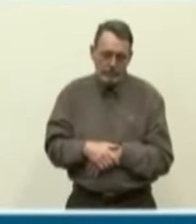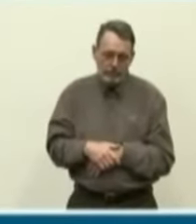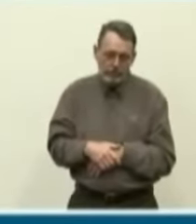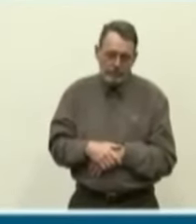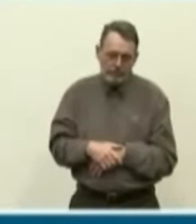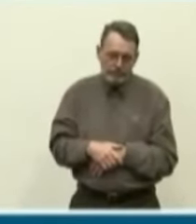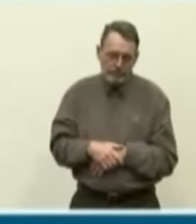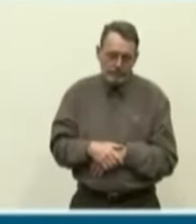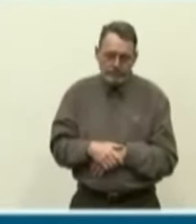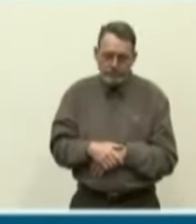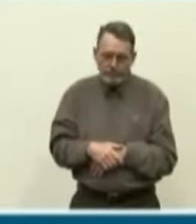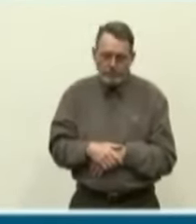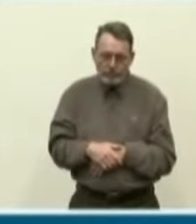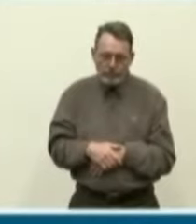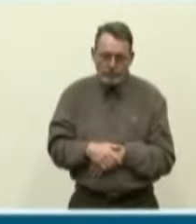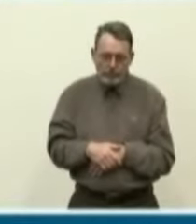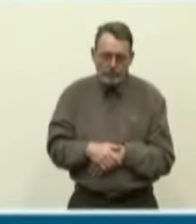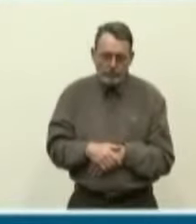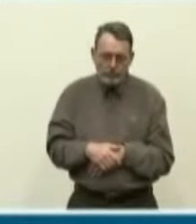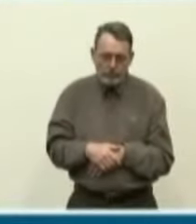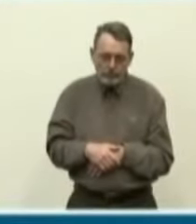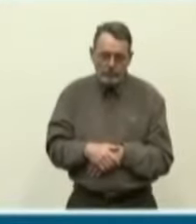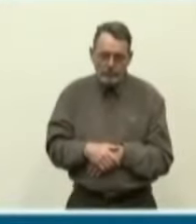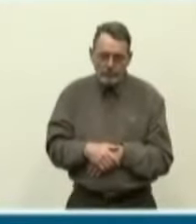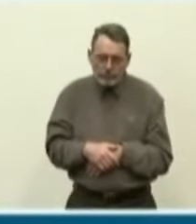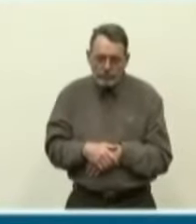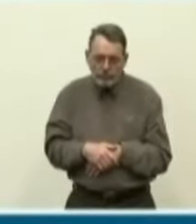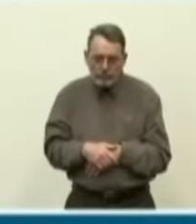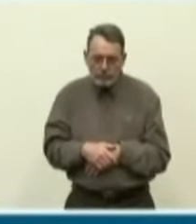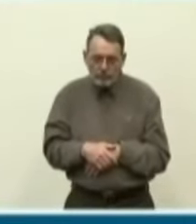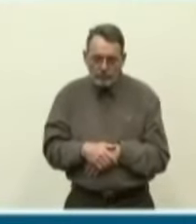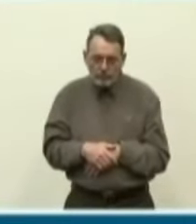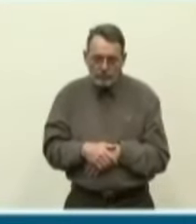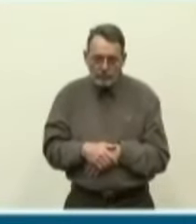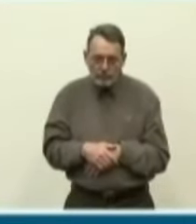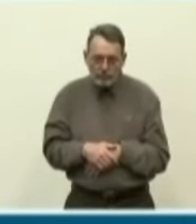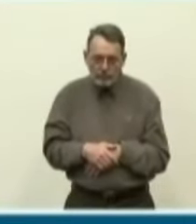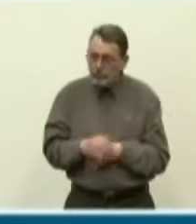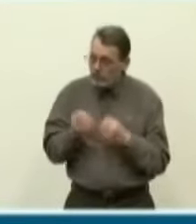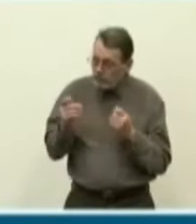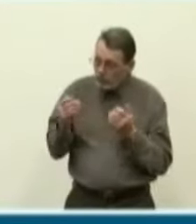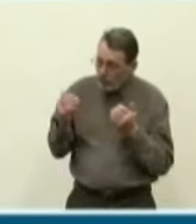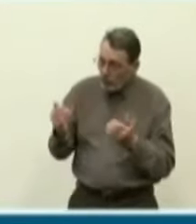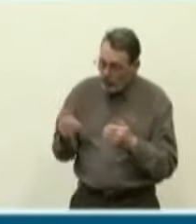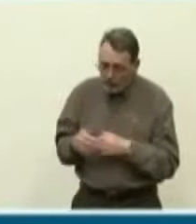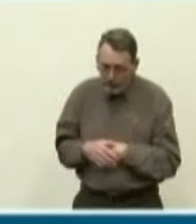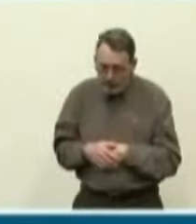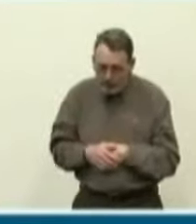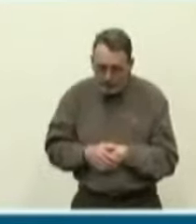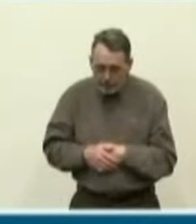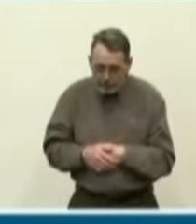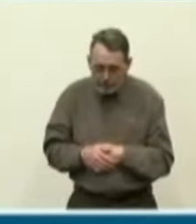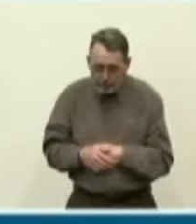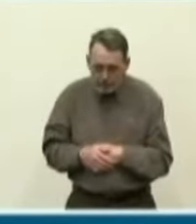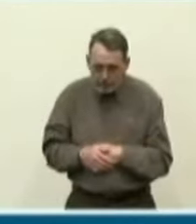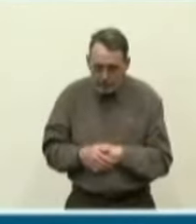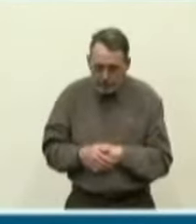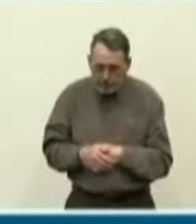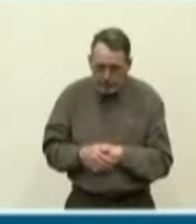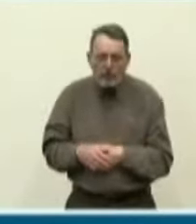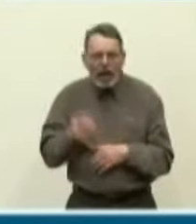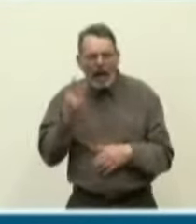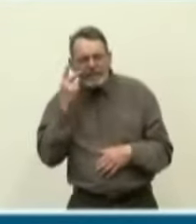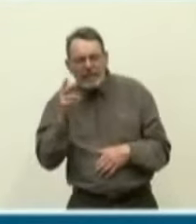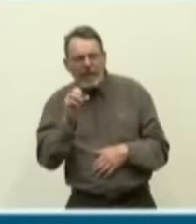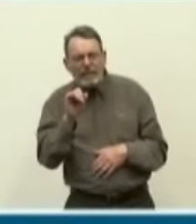3, Adam 37, code 33 on 2. Adam 37, go ahead with your We're going to need a silver